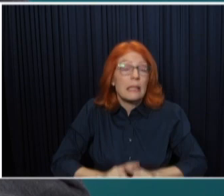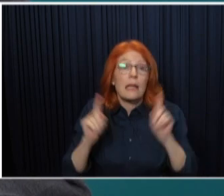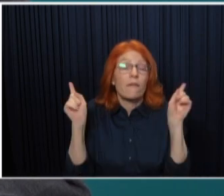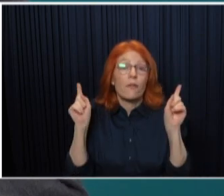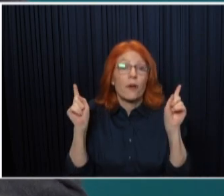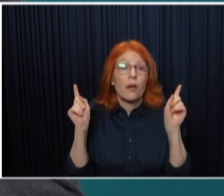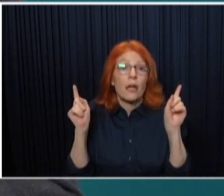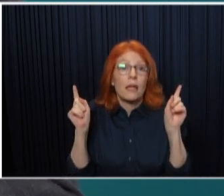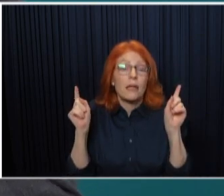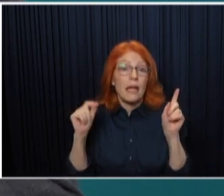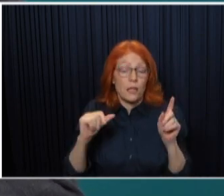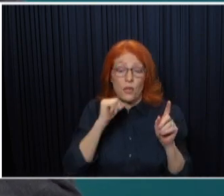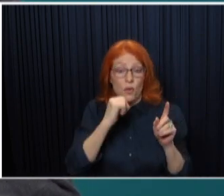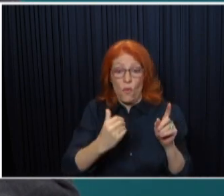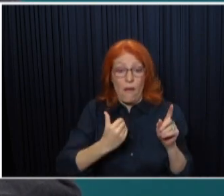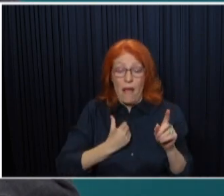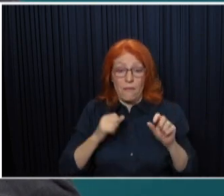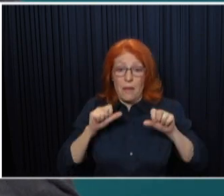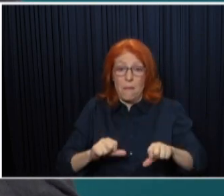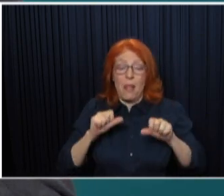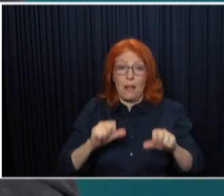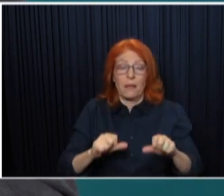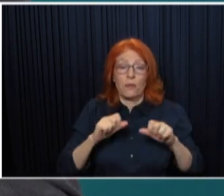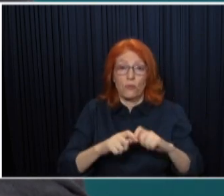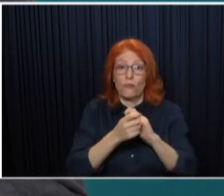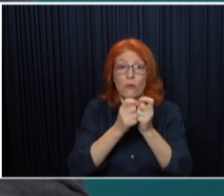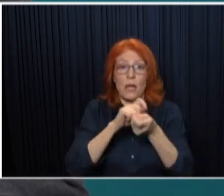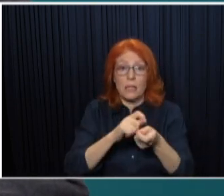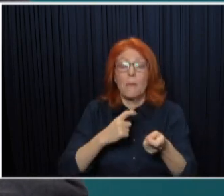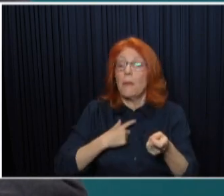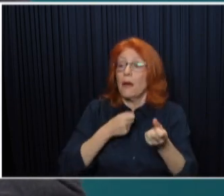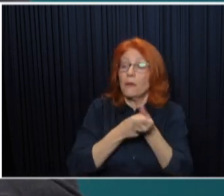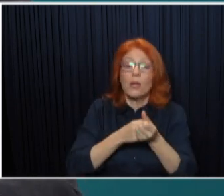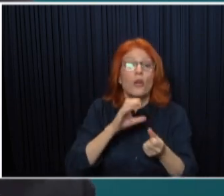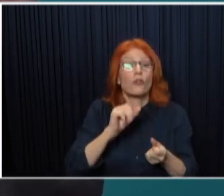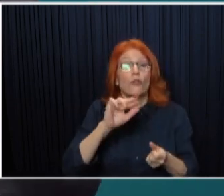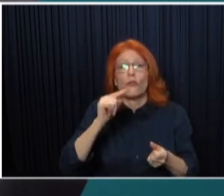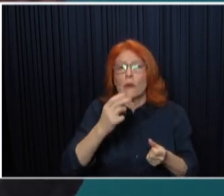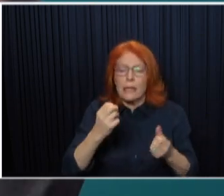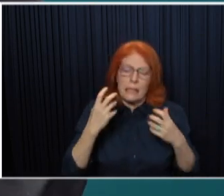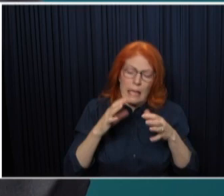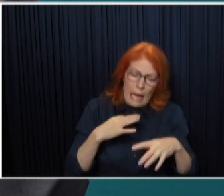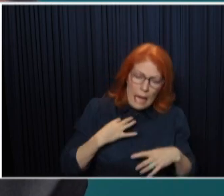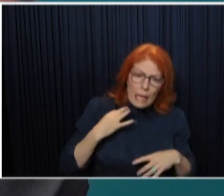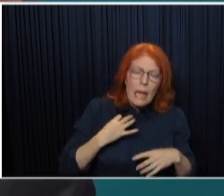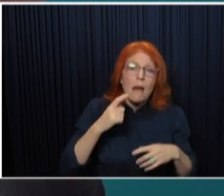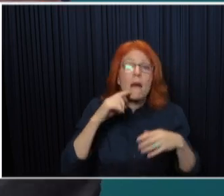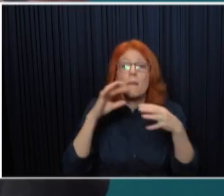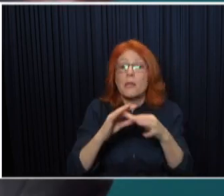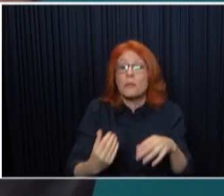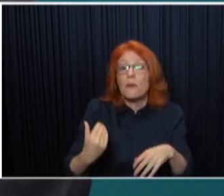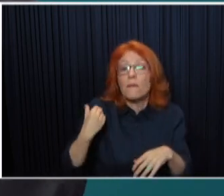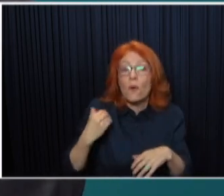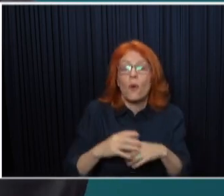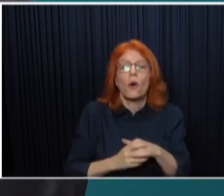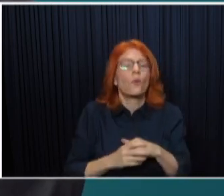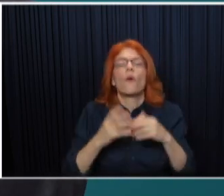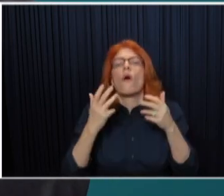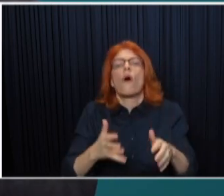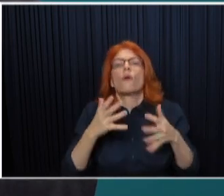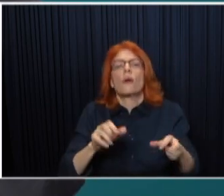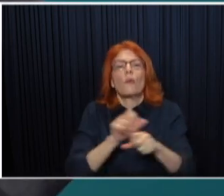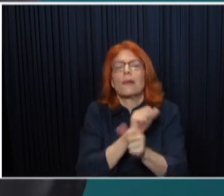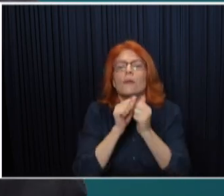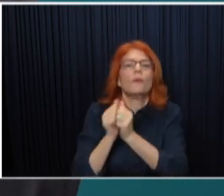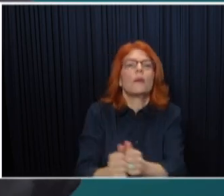and you don't have the ability to do that. I was proud to be endorsed by Courage candidates. As I mentioned before, we're already working